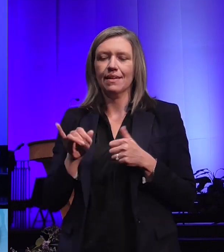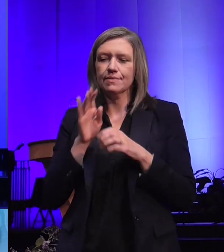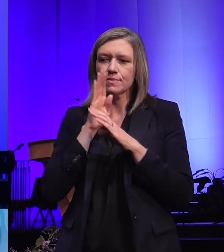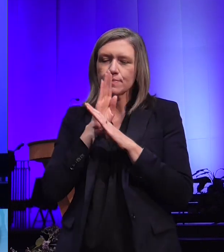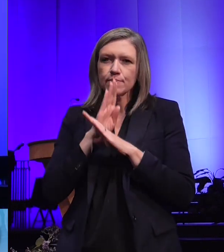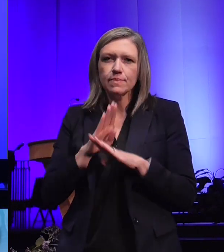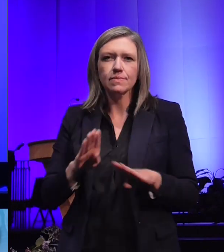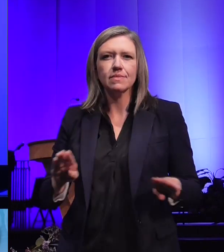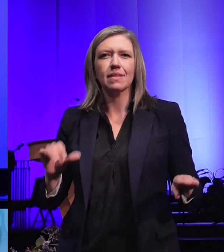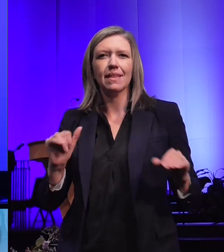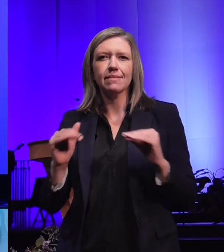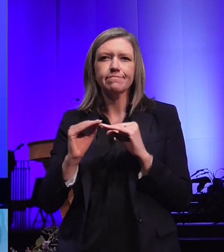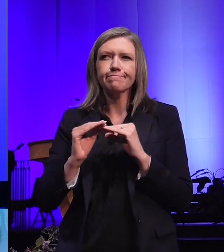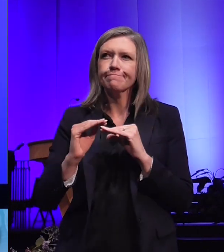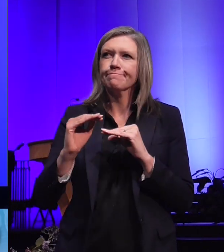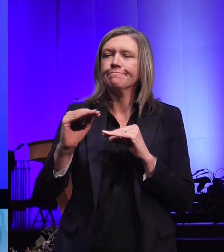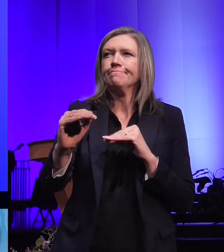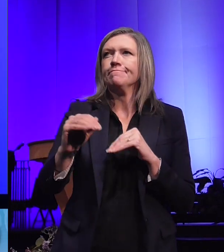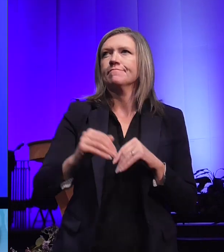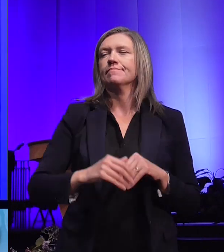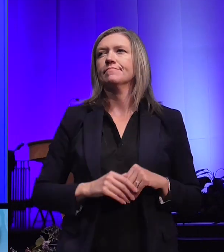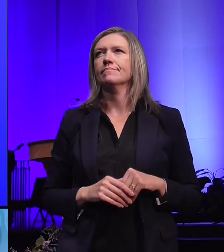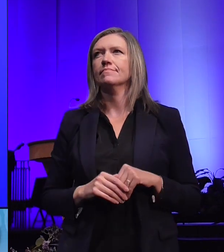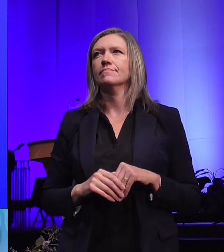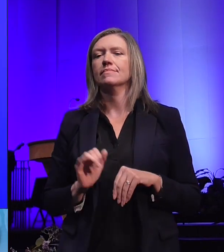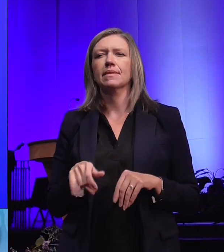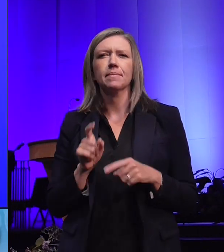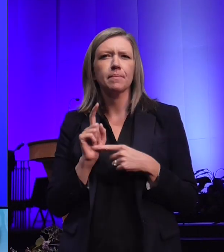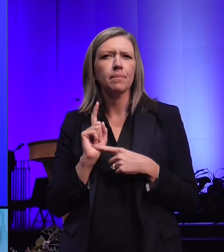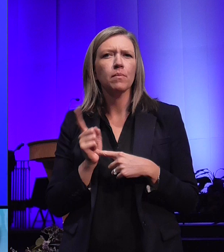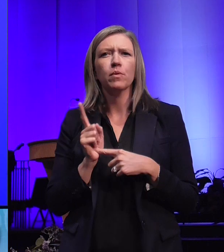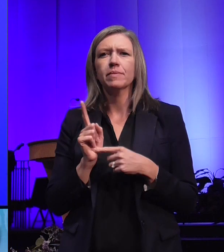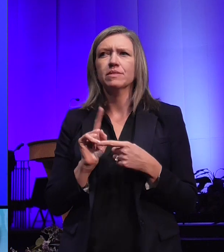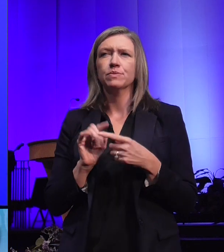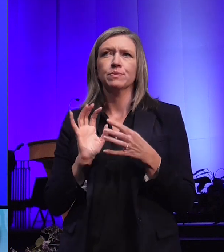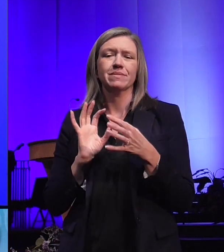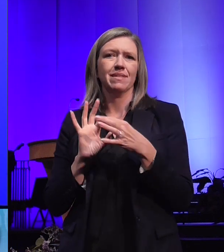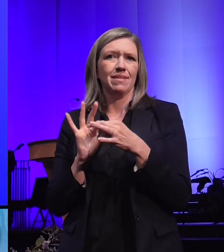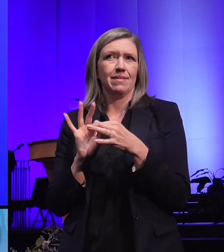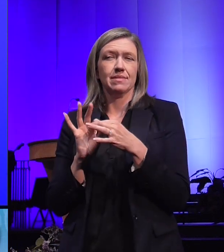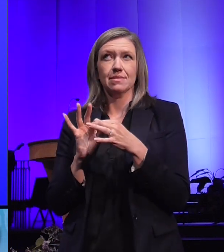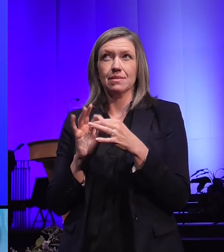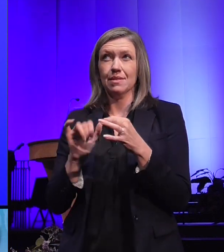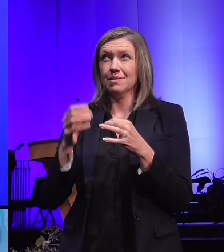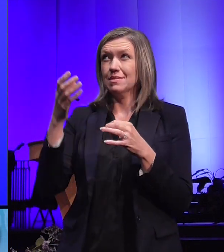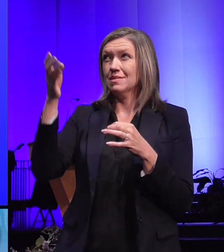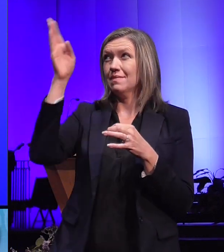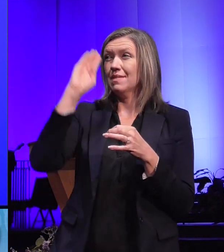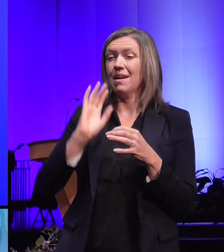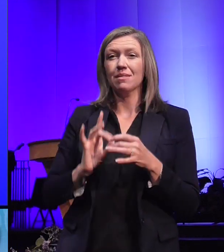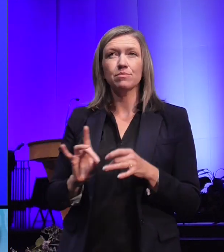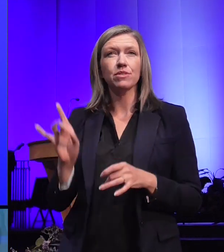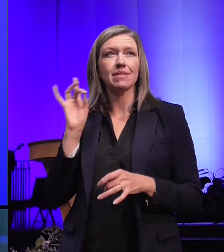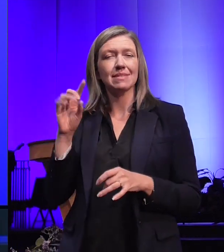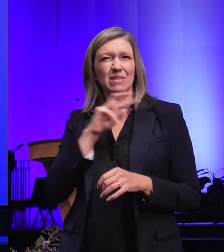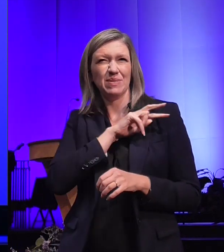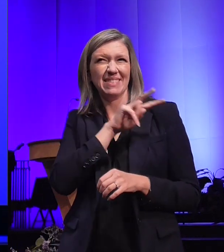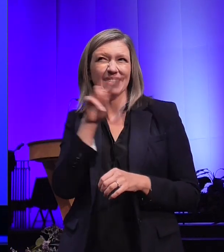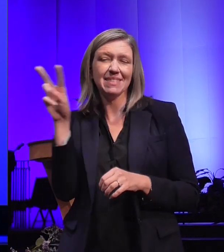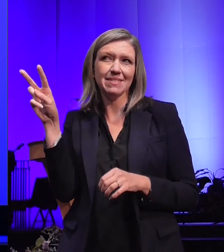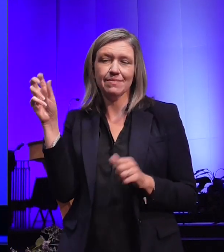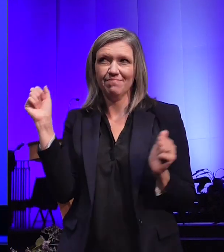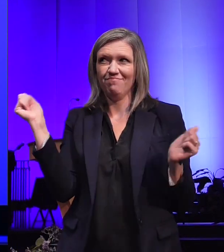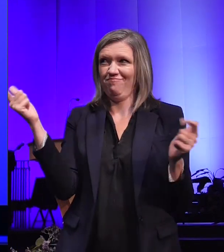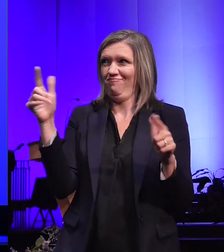quiet and have a moment to connect with that divine presence that we see